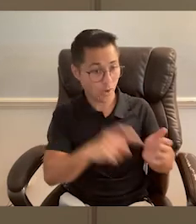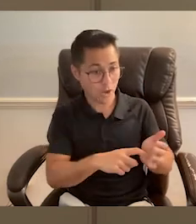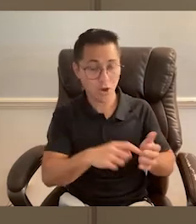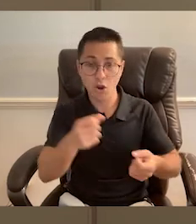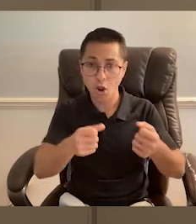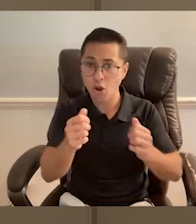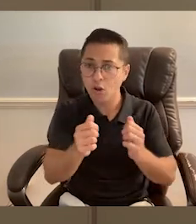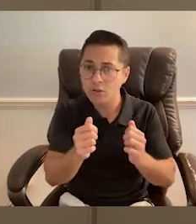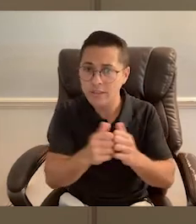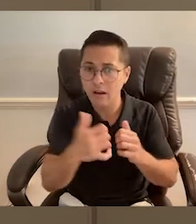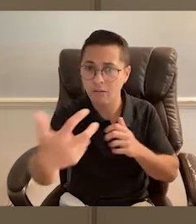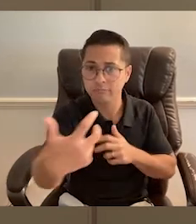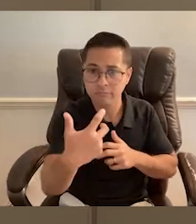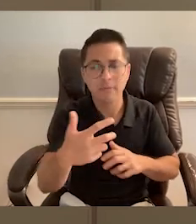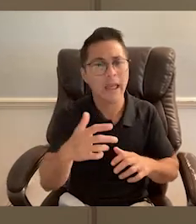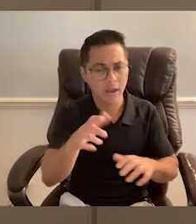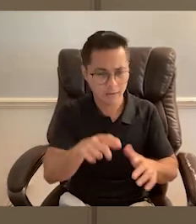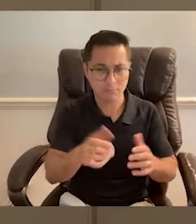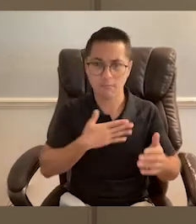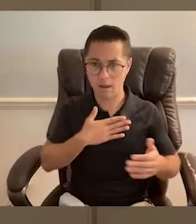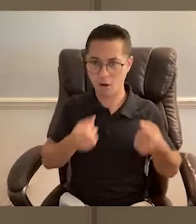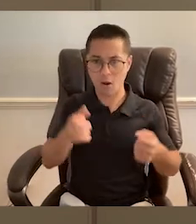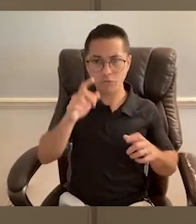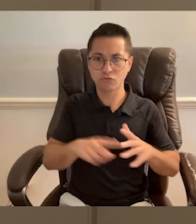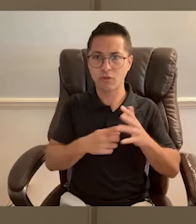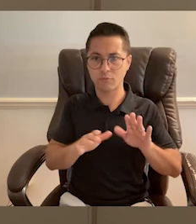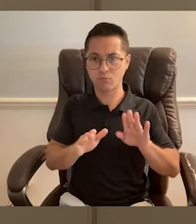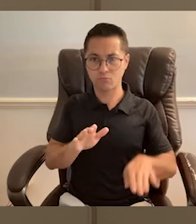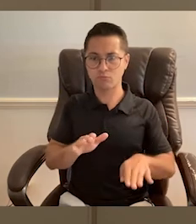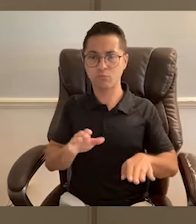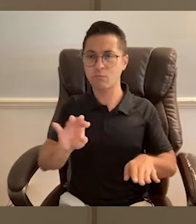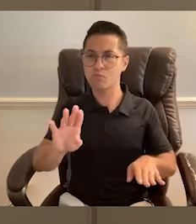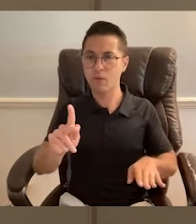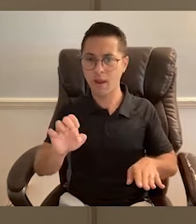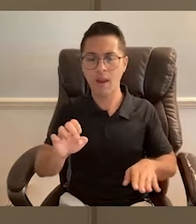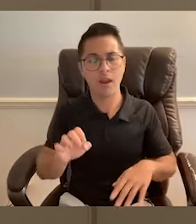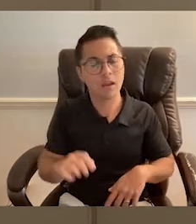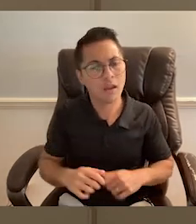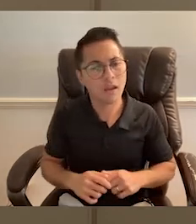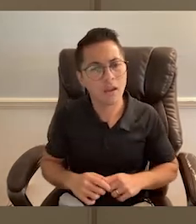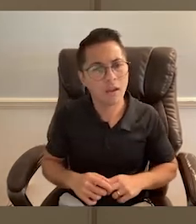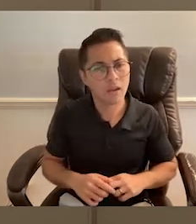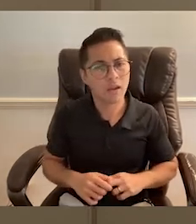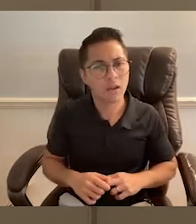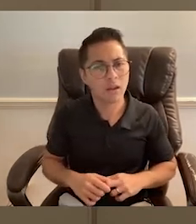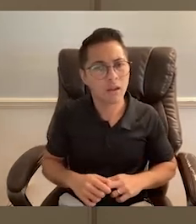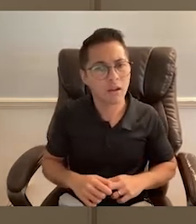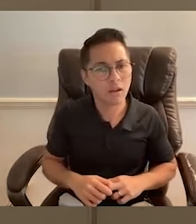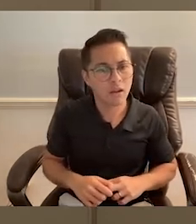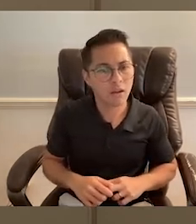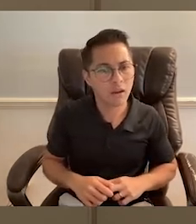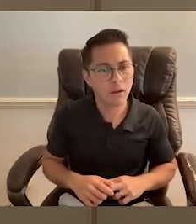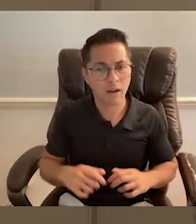disability, CP, and the whole family loved to ride bikes, but he didn't have sufficient vision and coordination to ride a